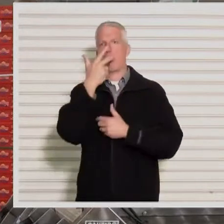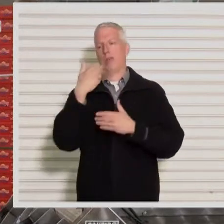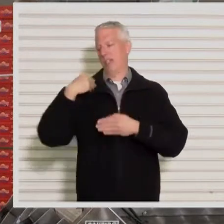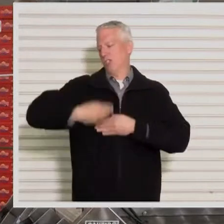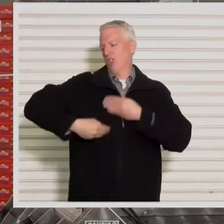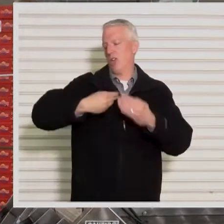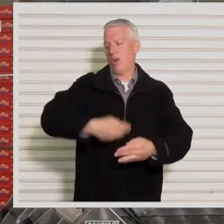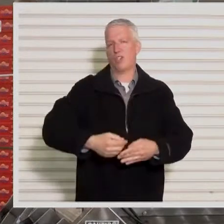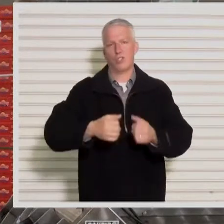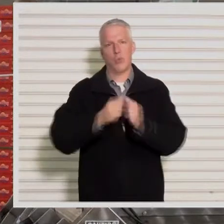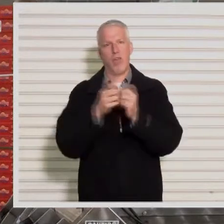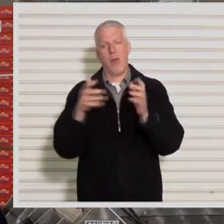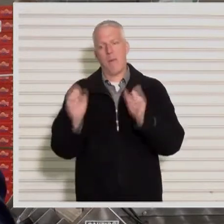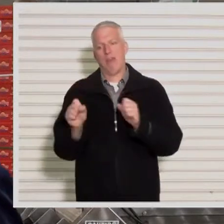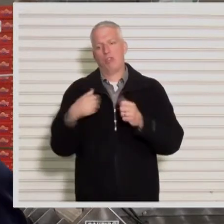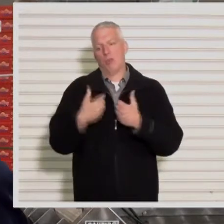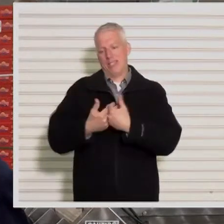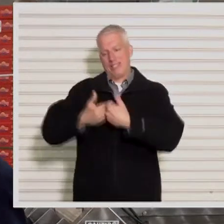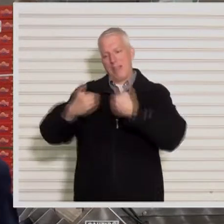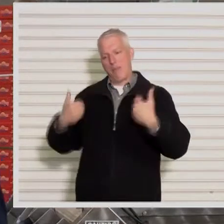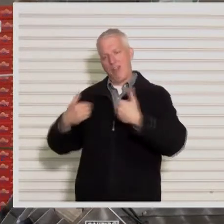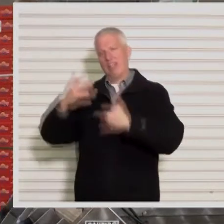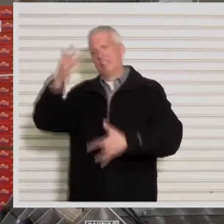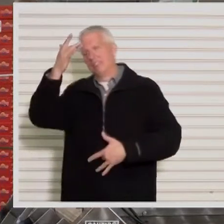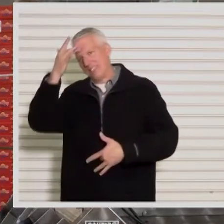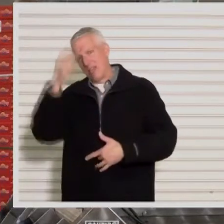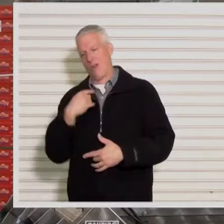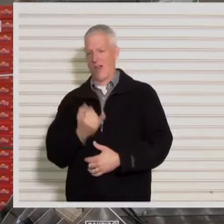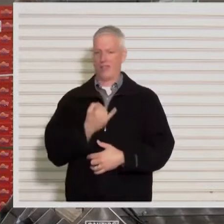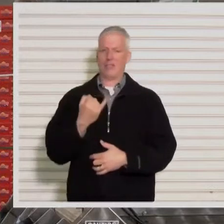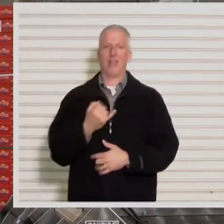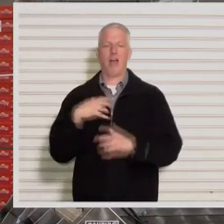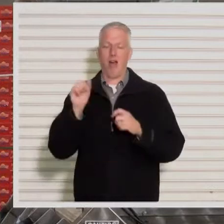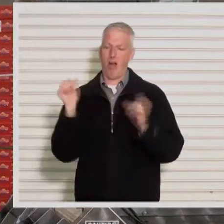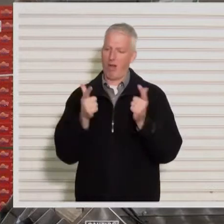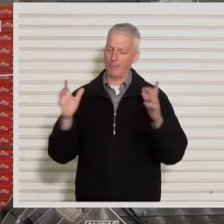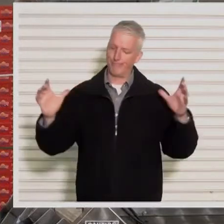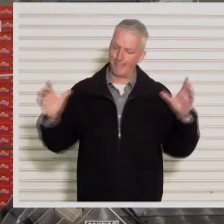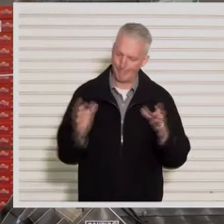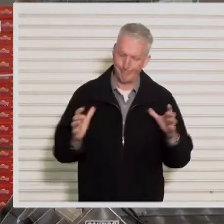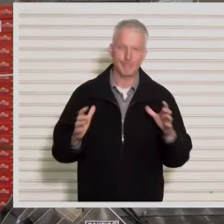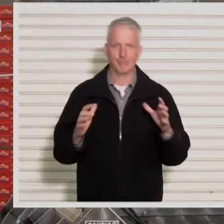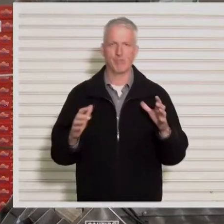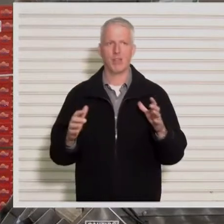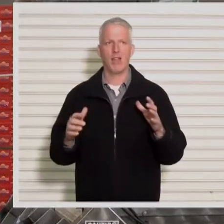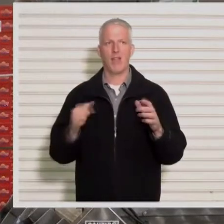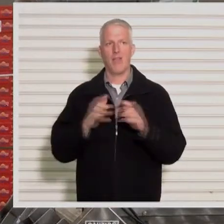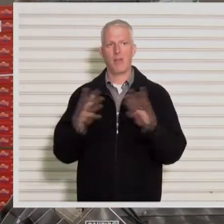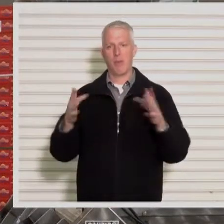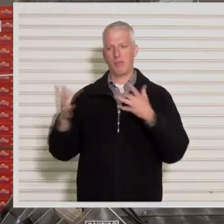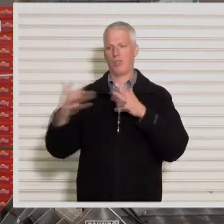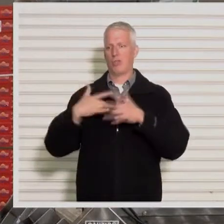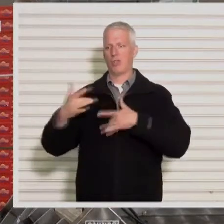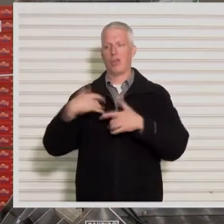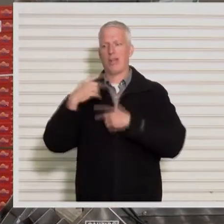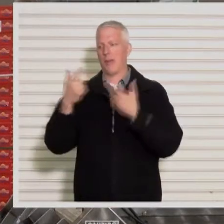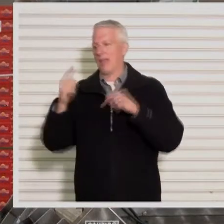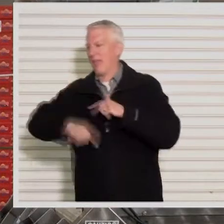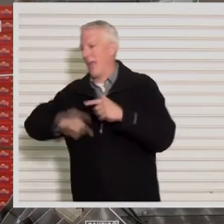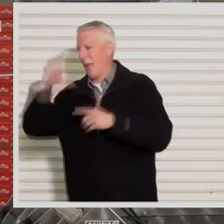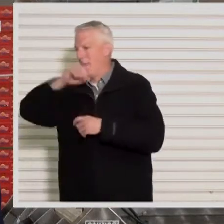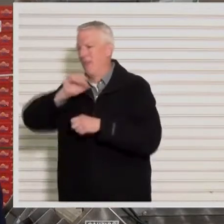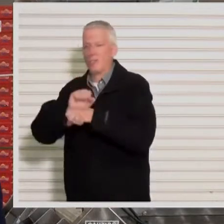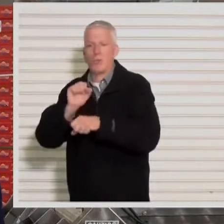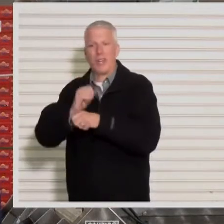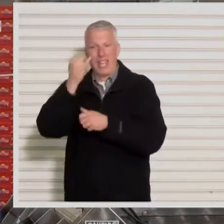generations without the ability to quarantine or isolate. And oftentimes, they're too concerned about missing work because how else